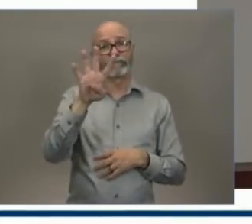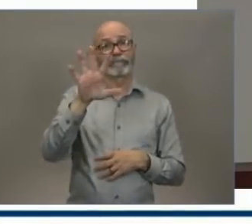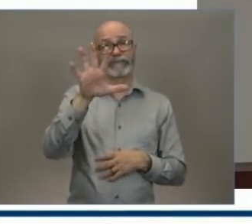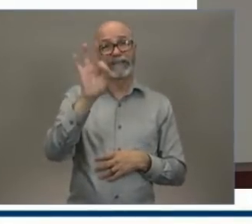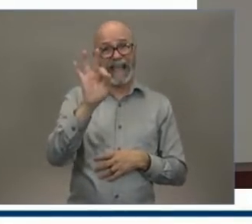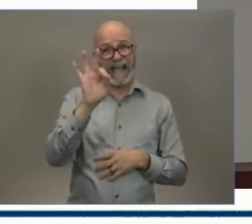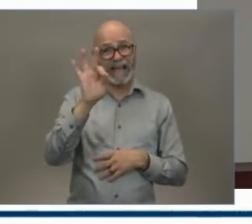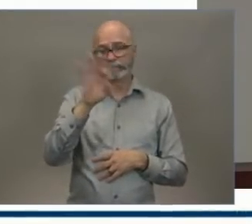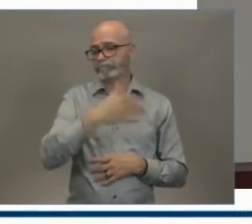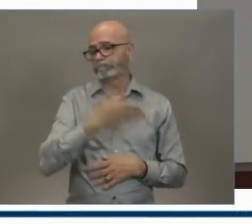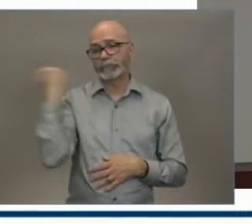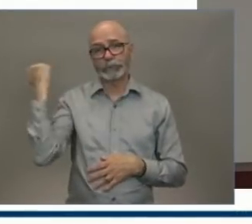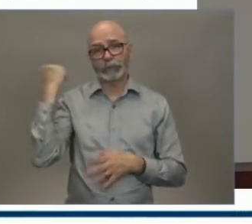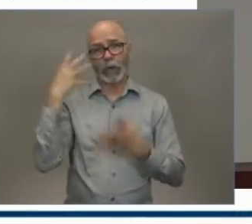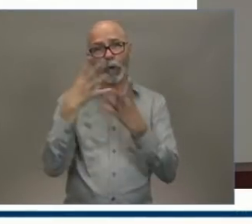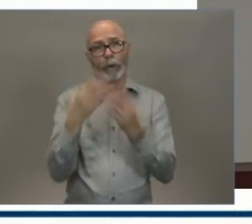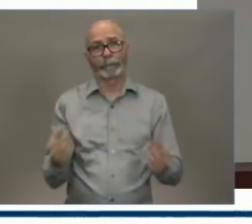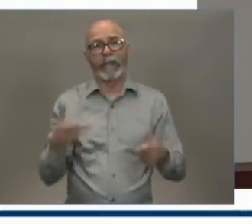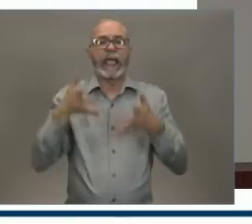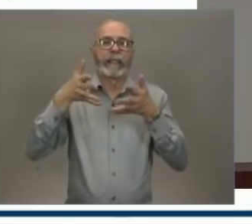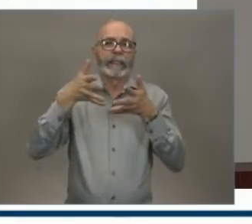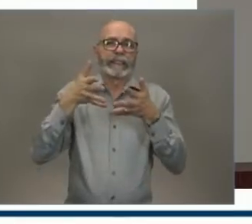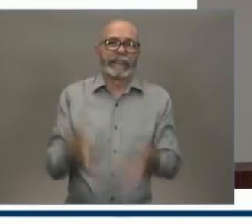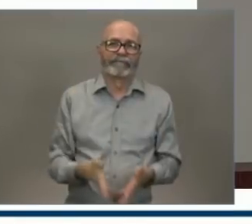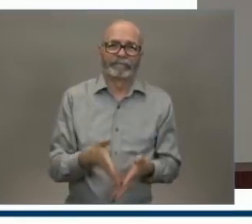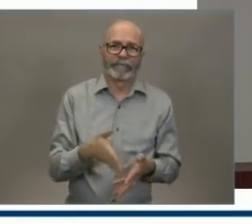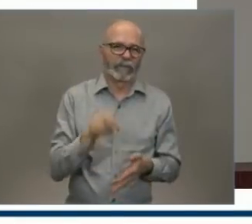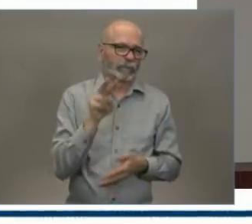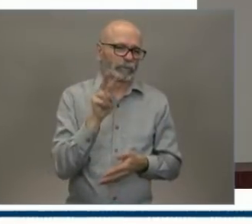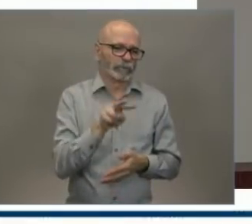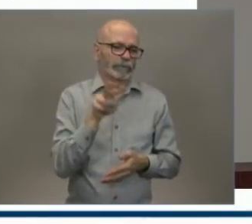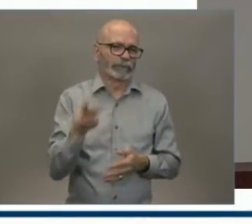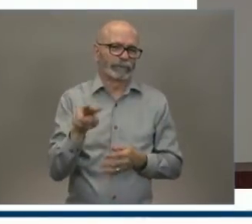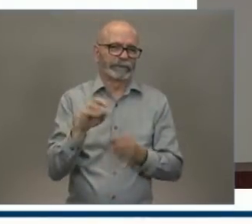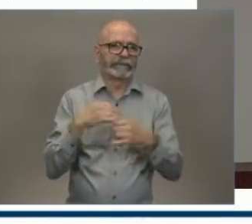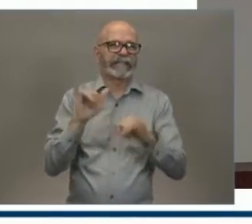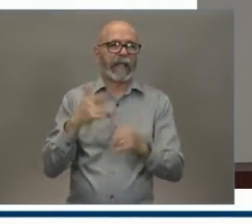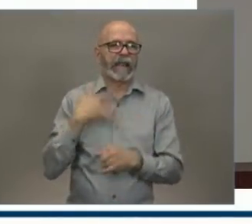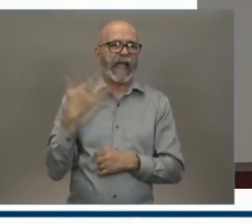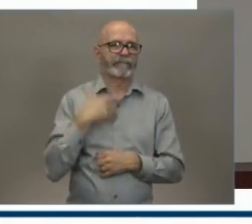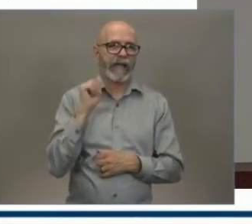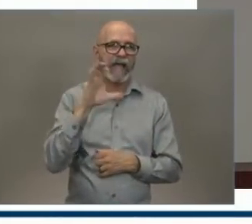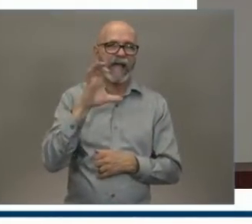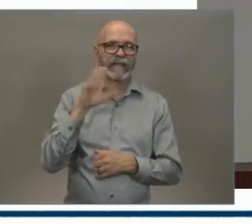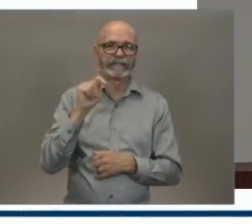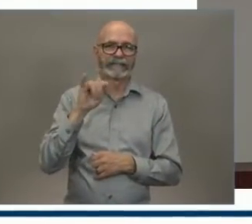cases of COVID-19, and we have 1 or more cases in all 4 health zones.